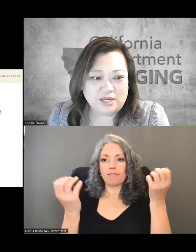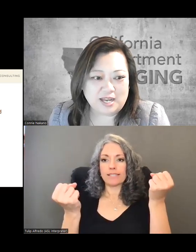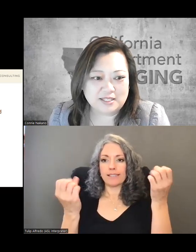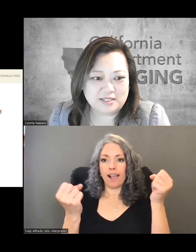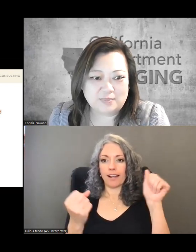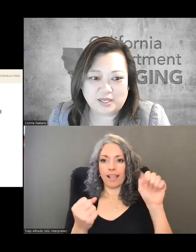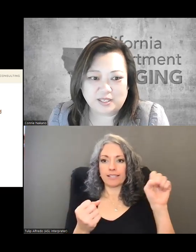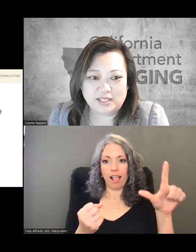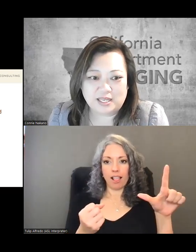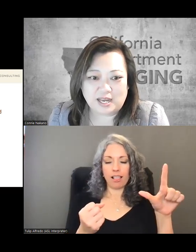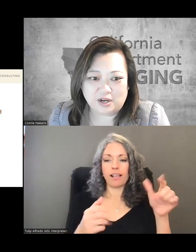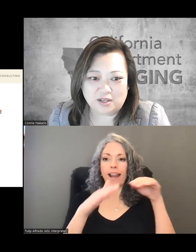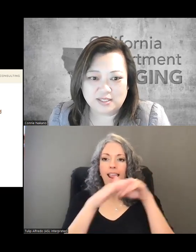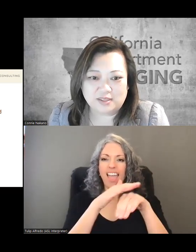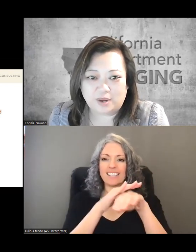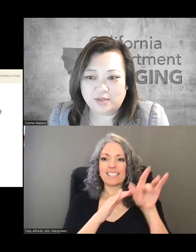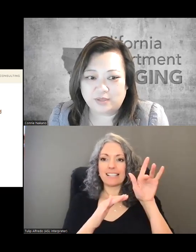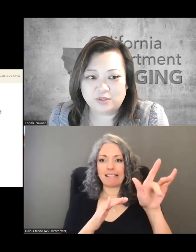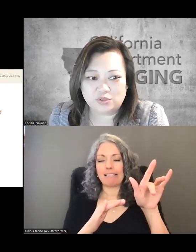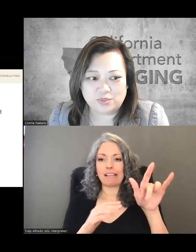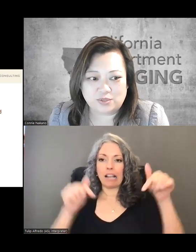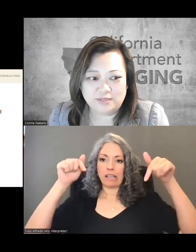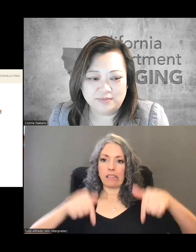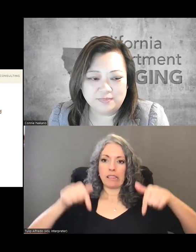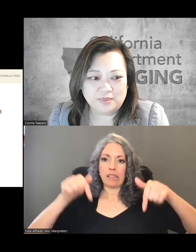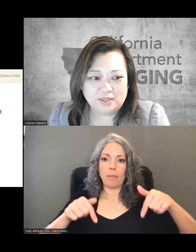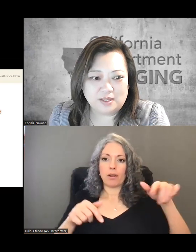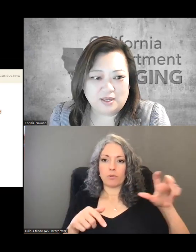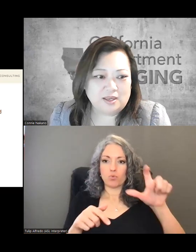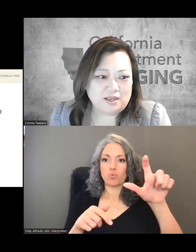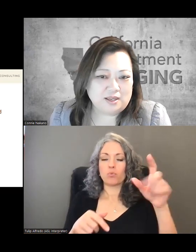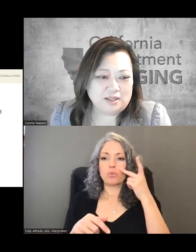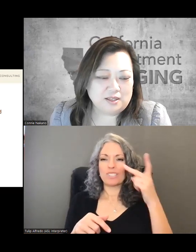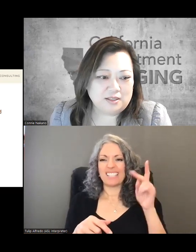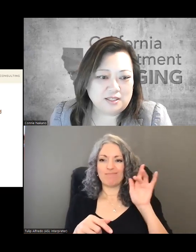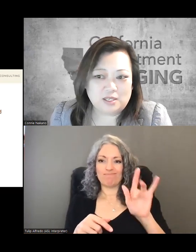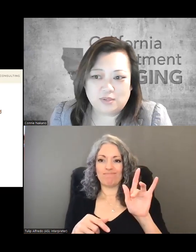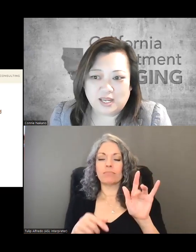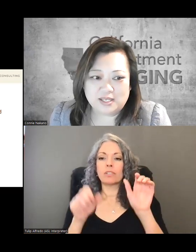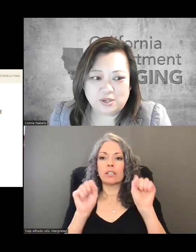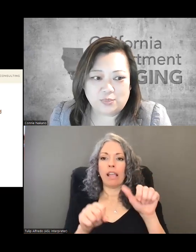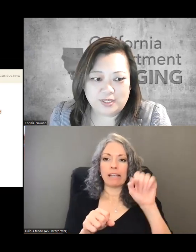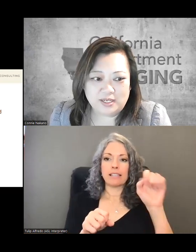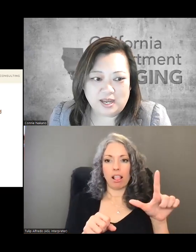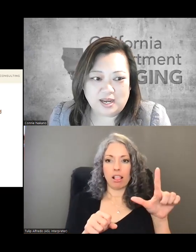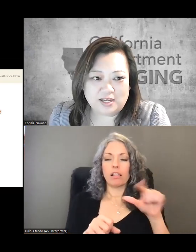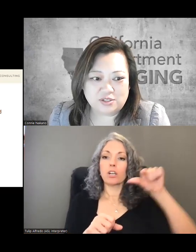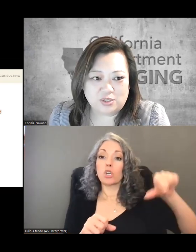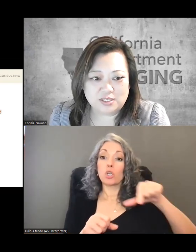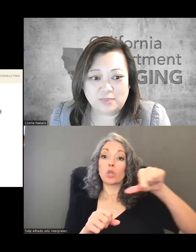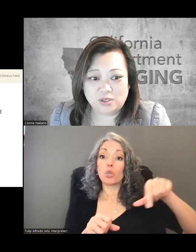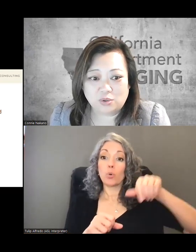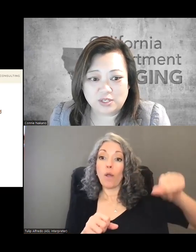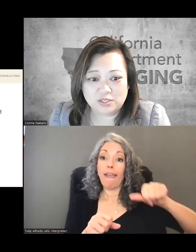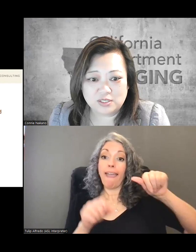You can access it by clicking the icons at the bottom of your Zoom screen. The Q&A is open, so